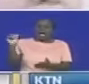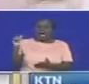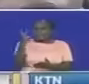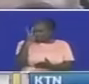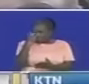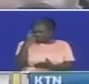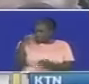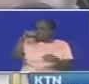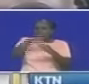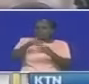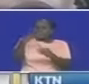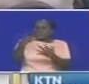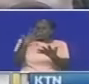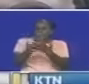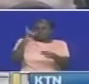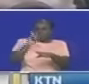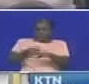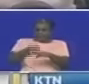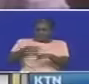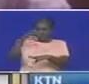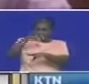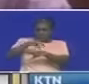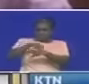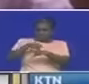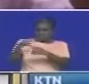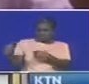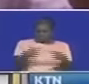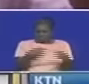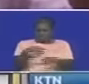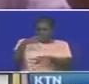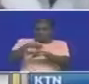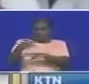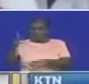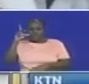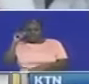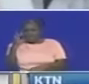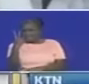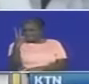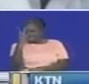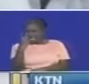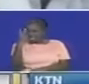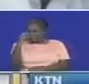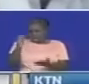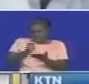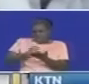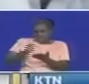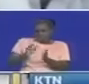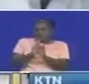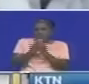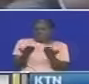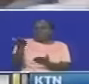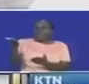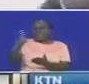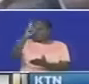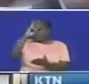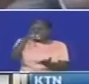people arrested by police during the violent confrontation at the Masjid Musa, the suspect was never booked in any of the occurrence books